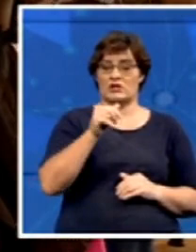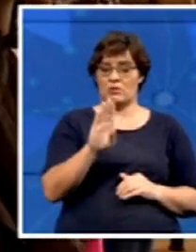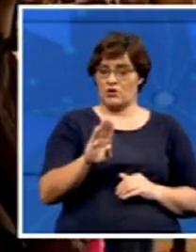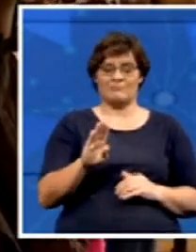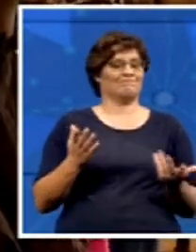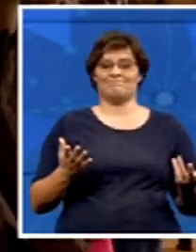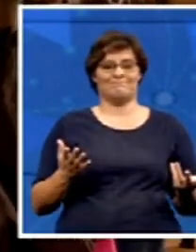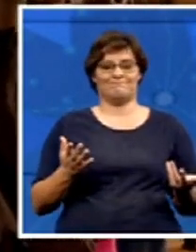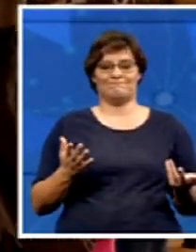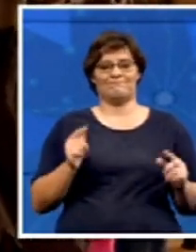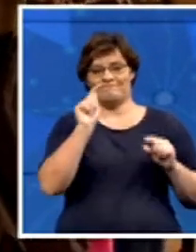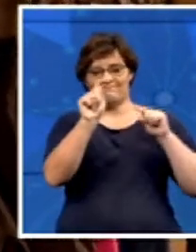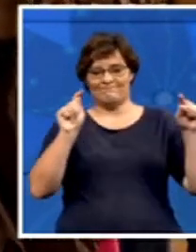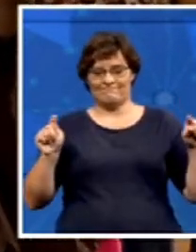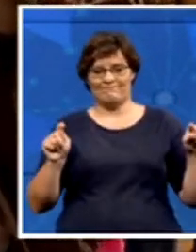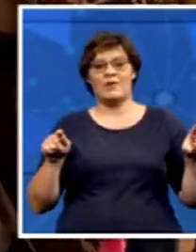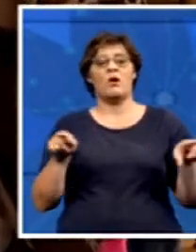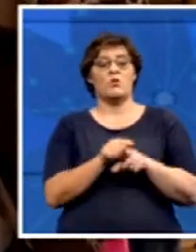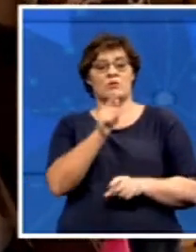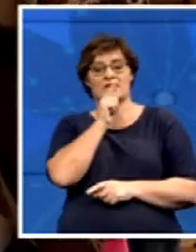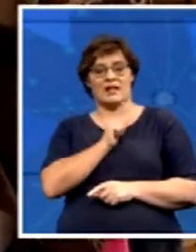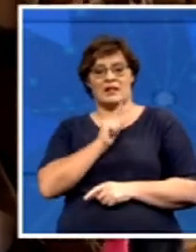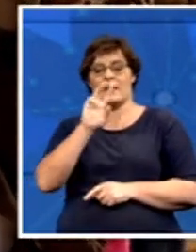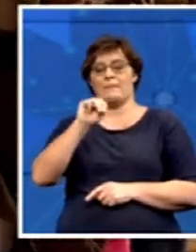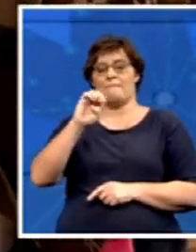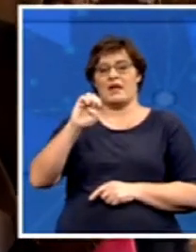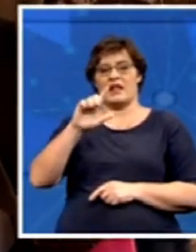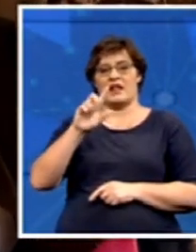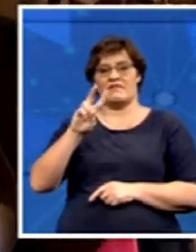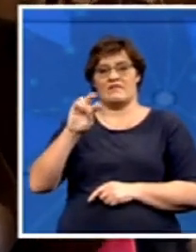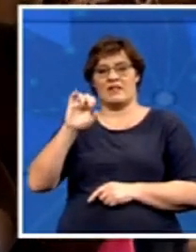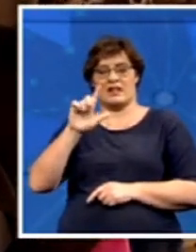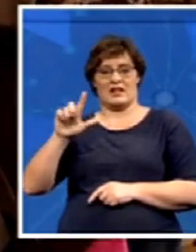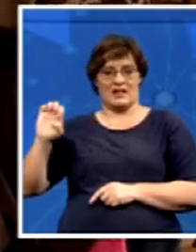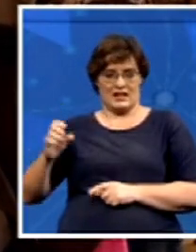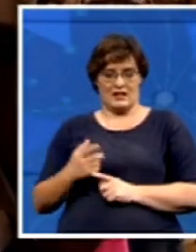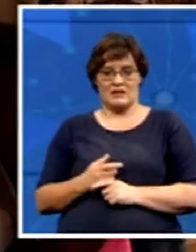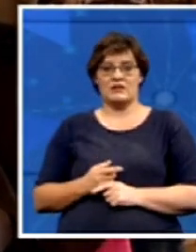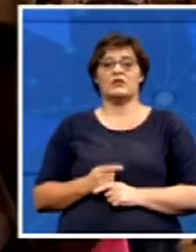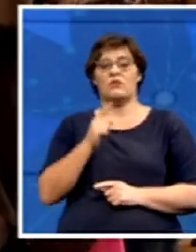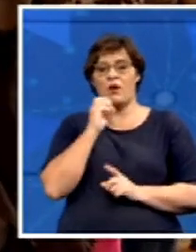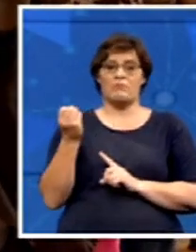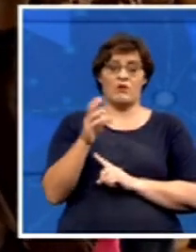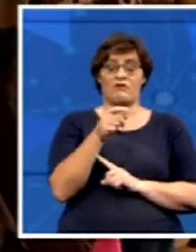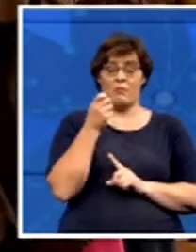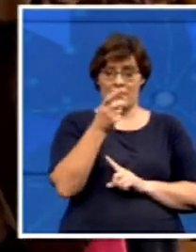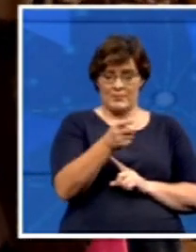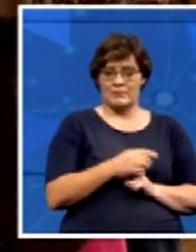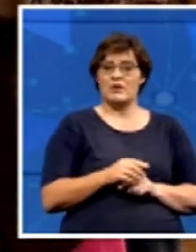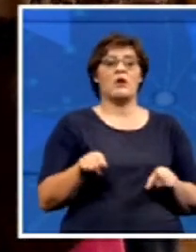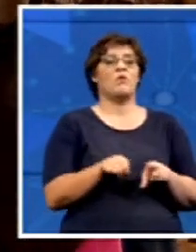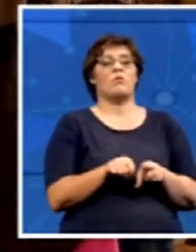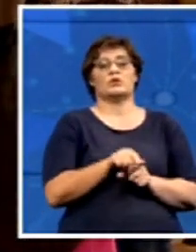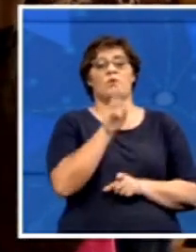I'm also told Melville, which is just a stone throw away from where you're broadcasting from, Desiree, also without water. One of my